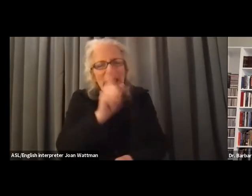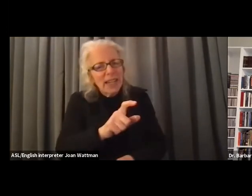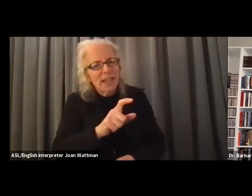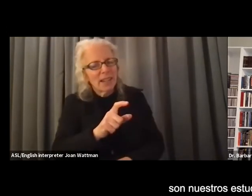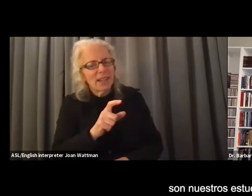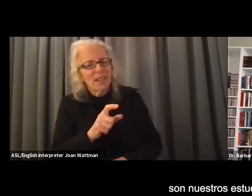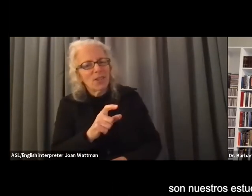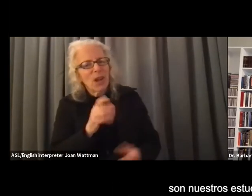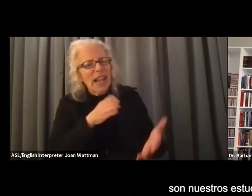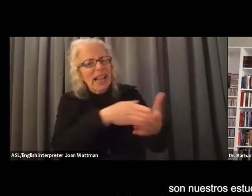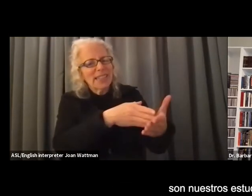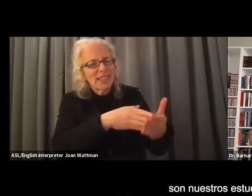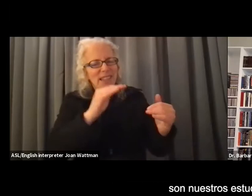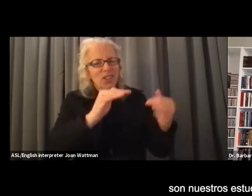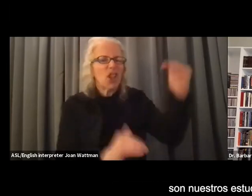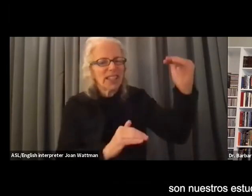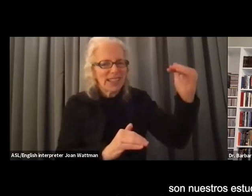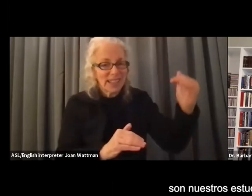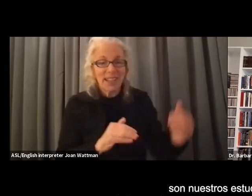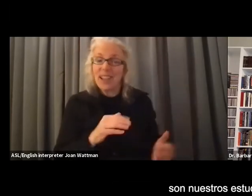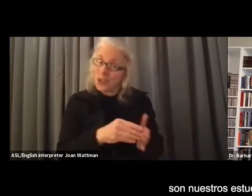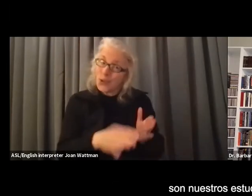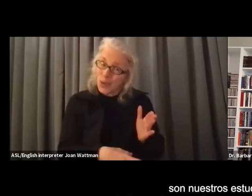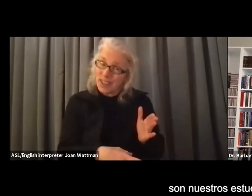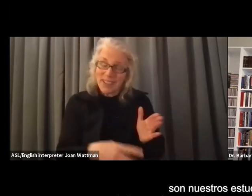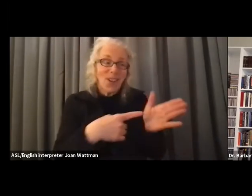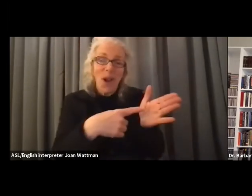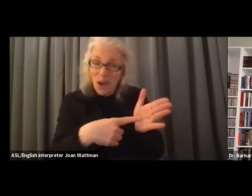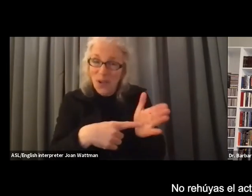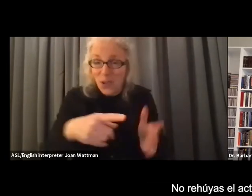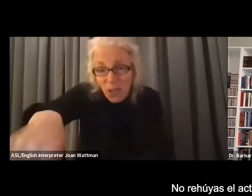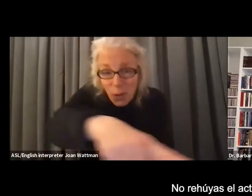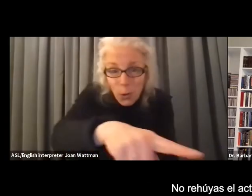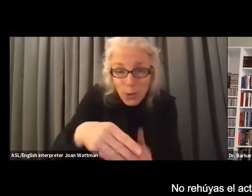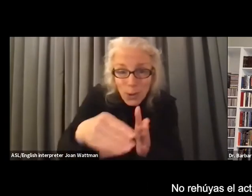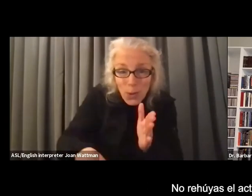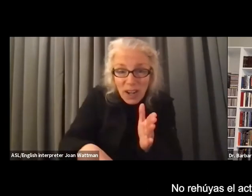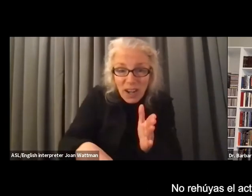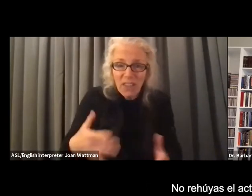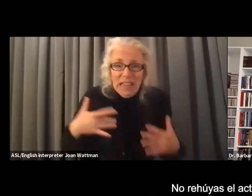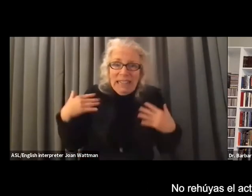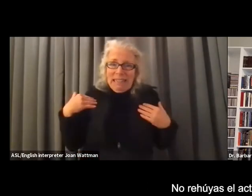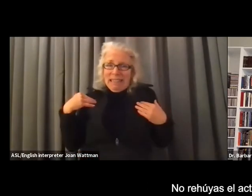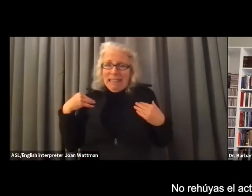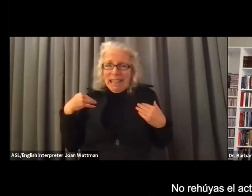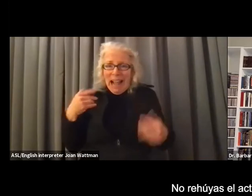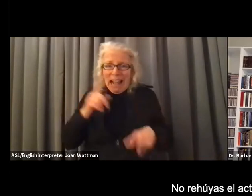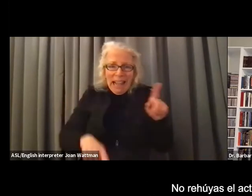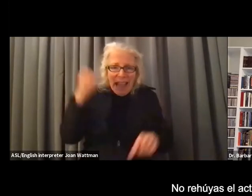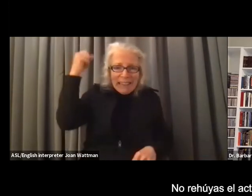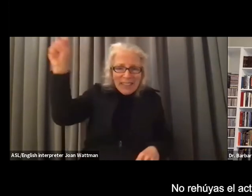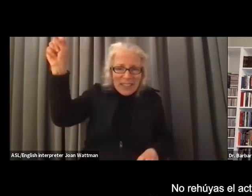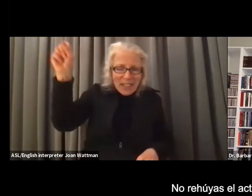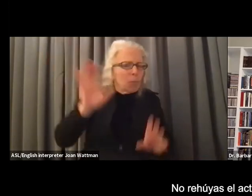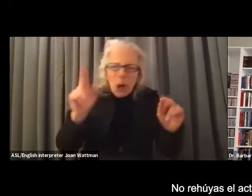world are our students. So to the students who are listening, don't shy away from activism, don't